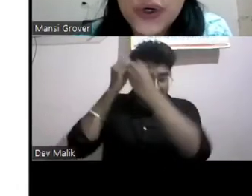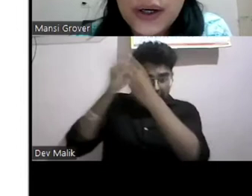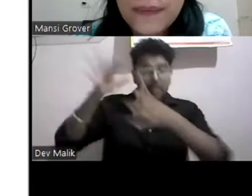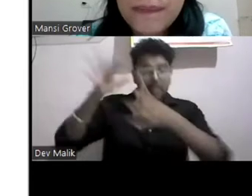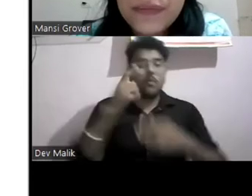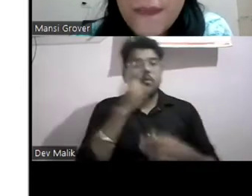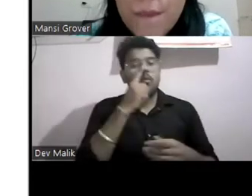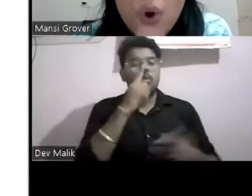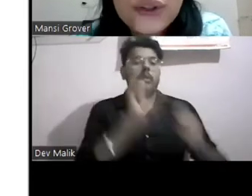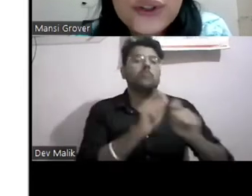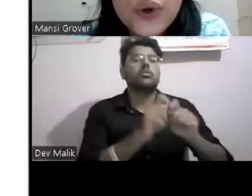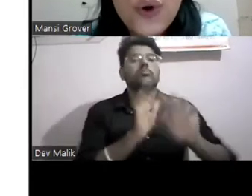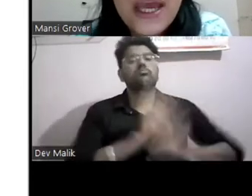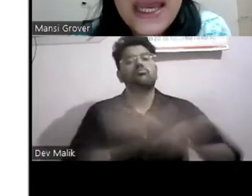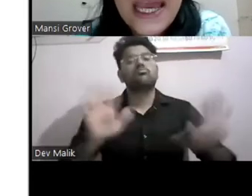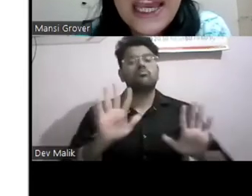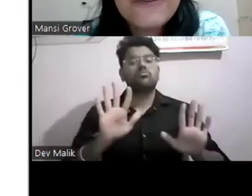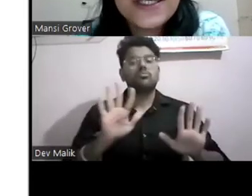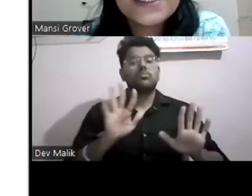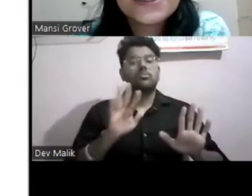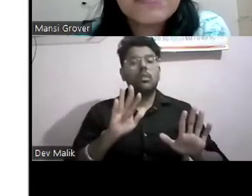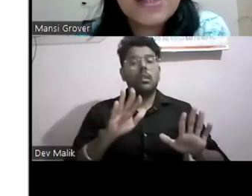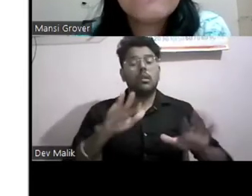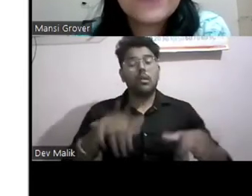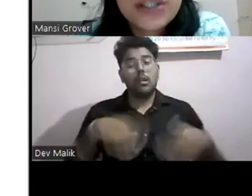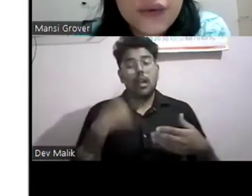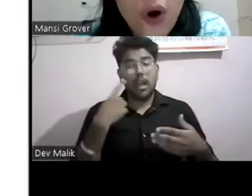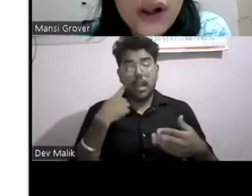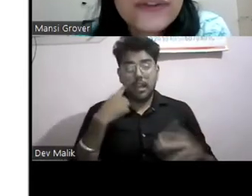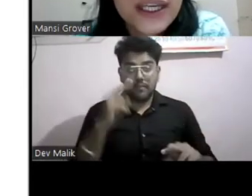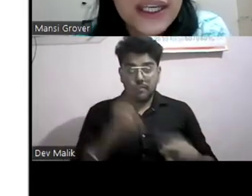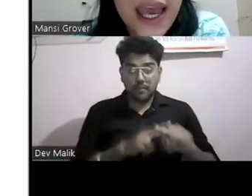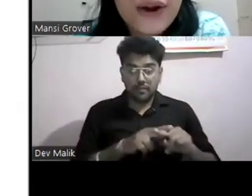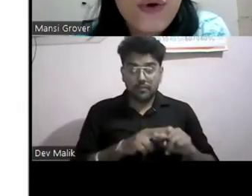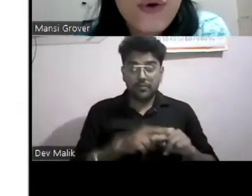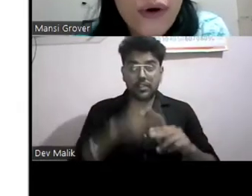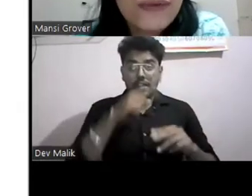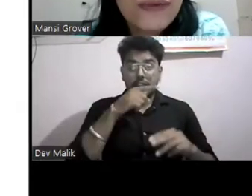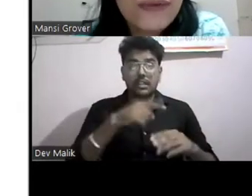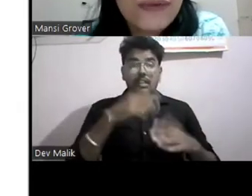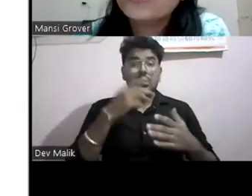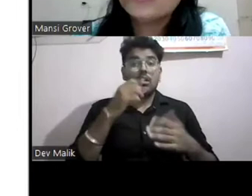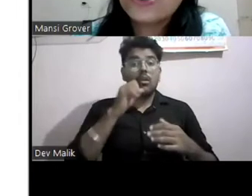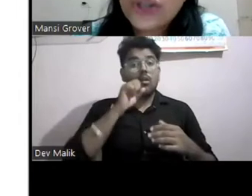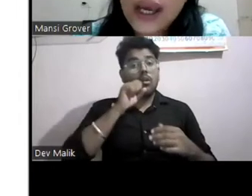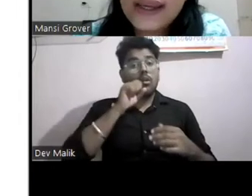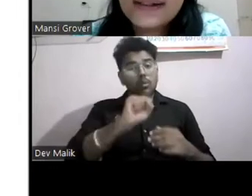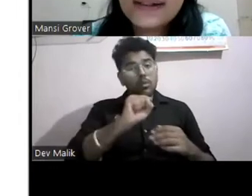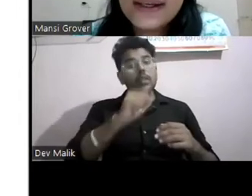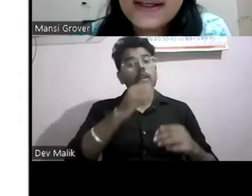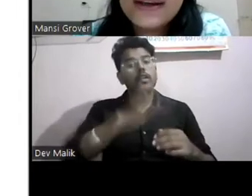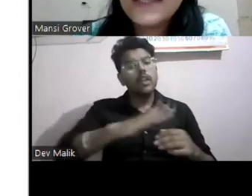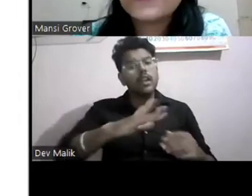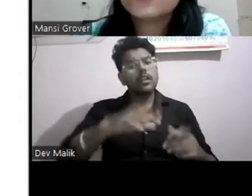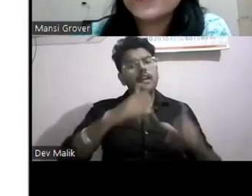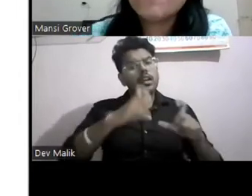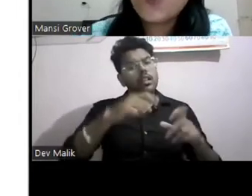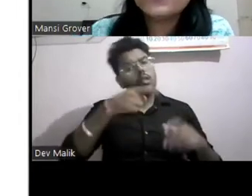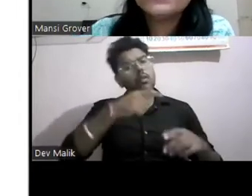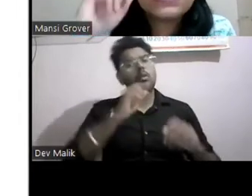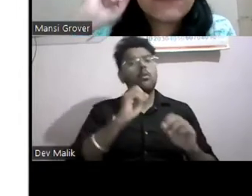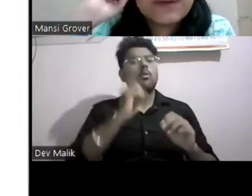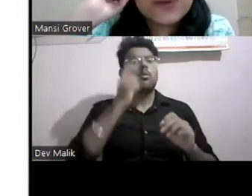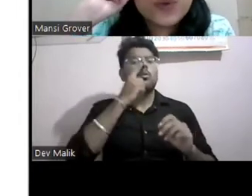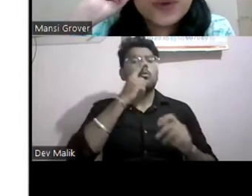women's work. More so if it involves the care of her own child. Right. So in